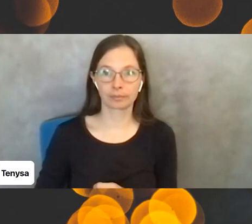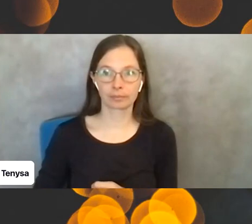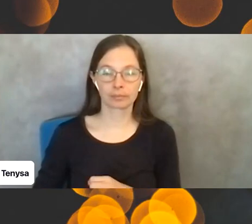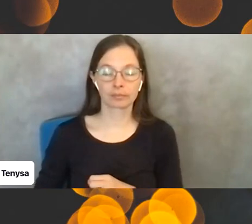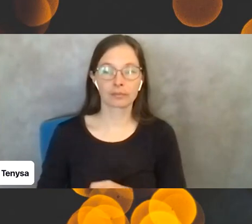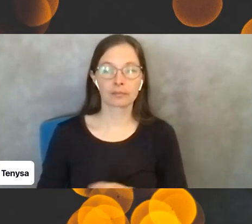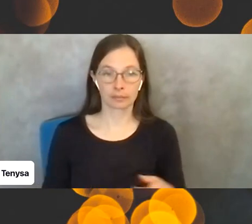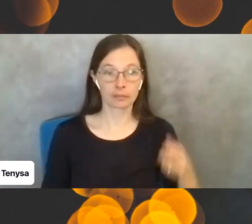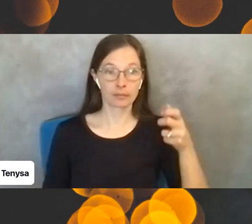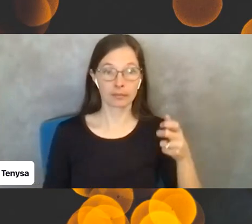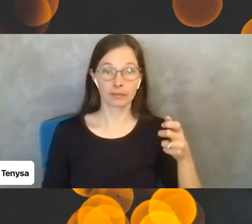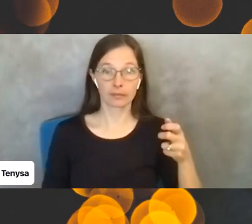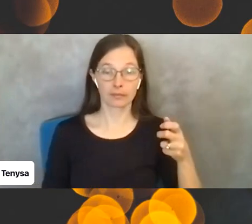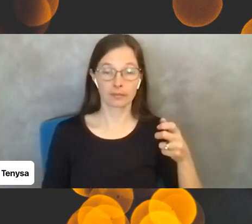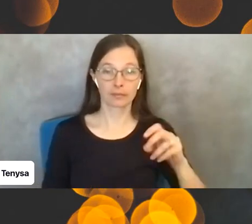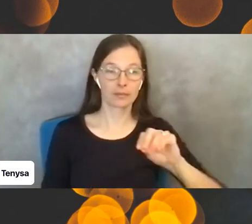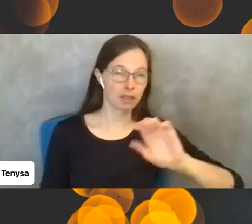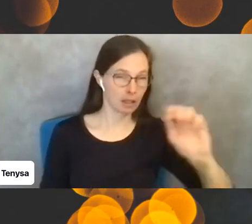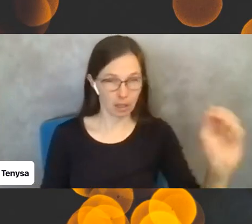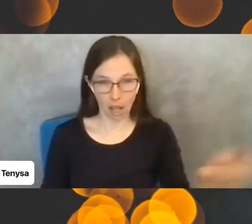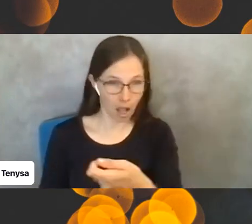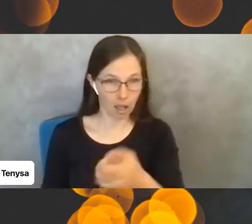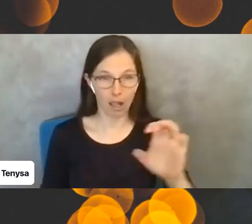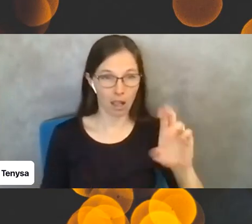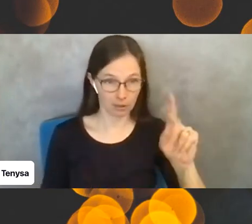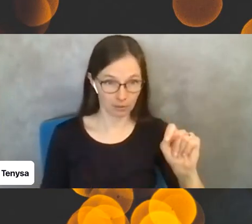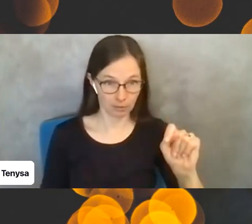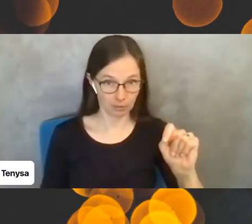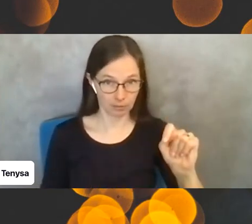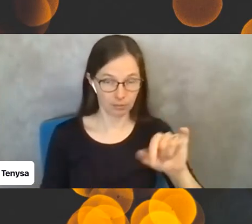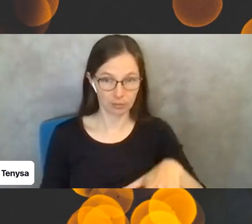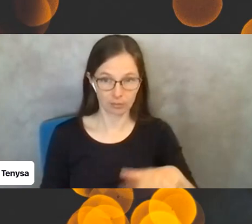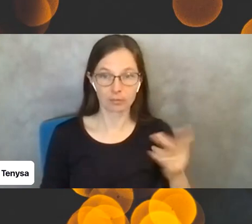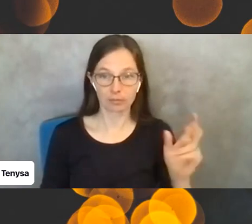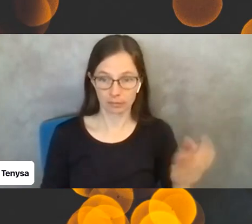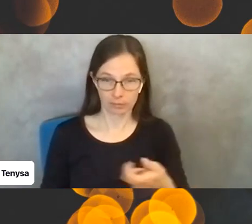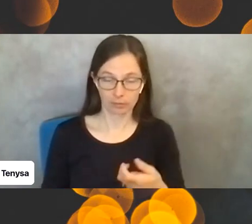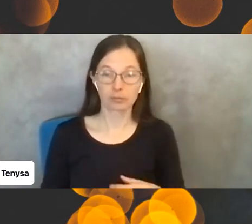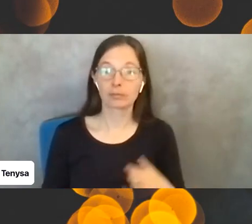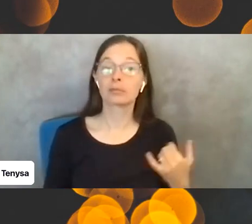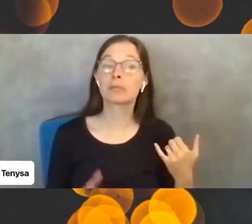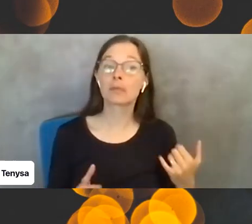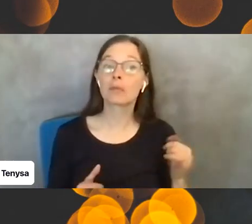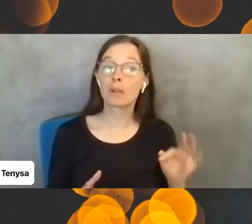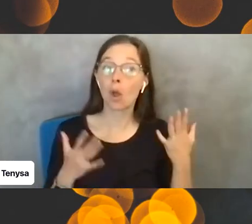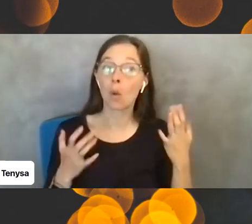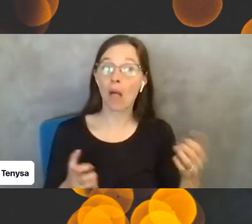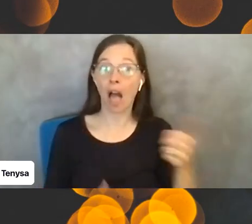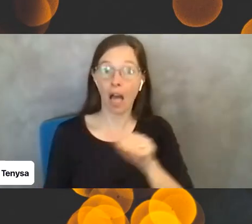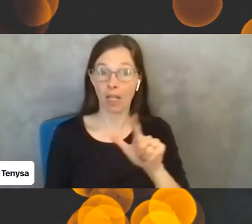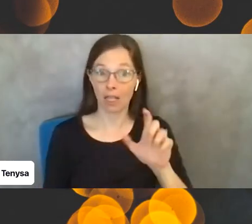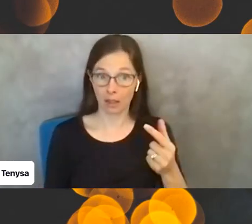on guard and cut that one. And if we're going to cut the other leg, we're going to